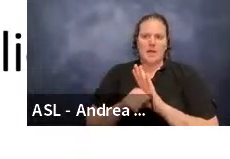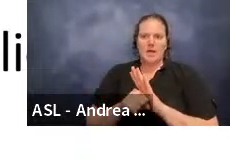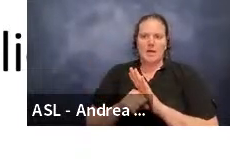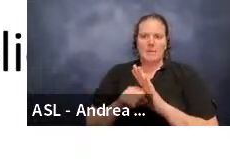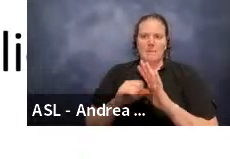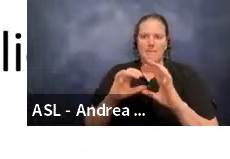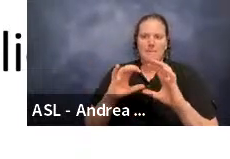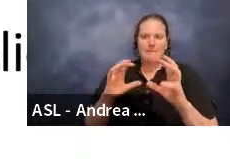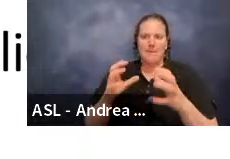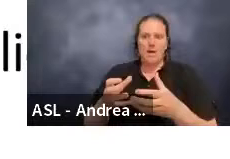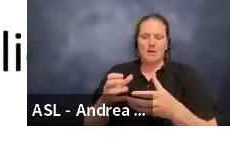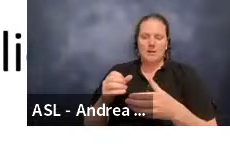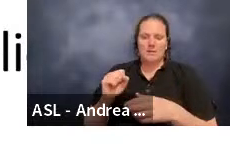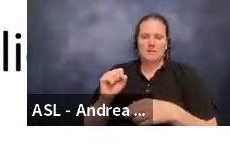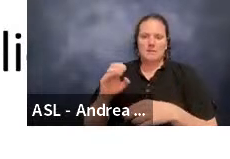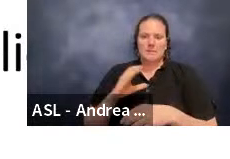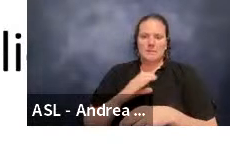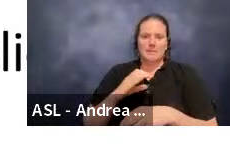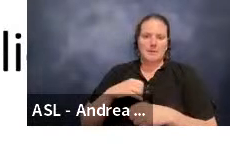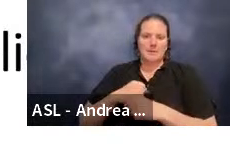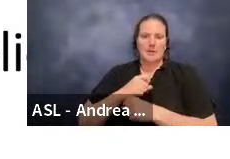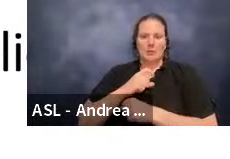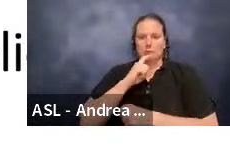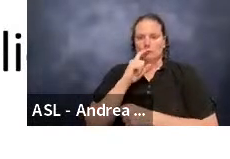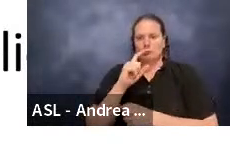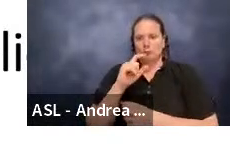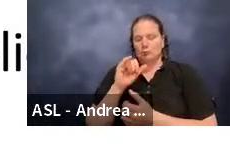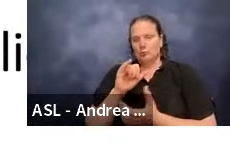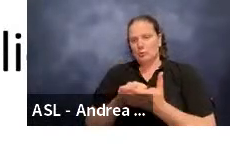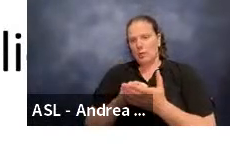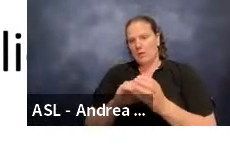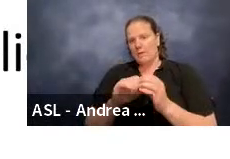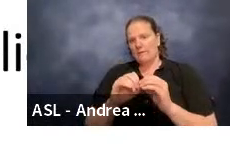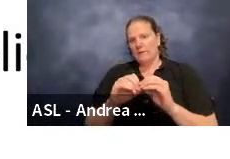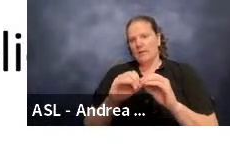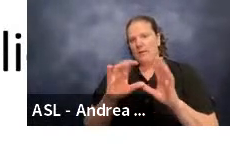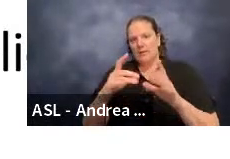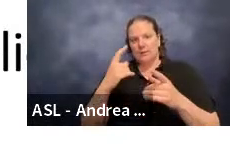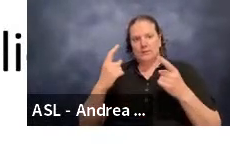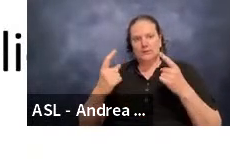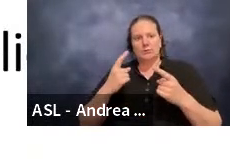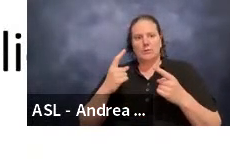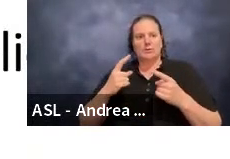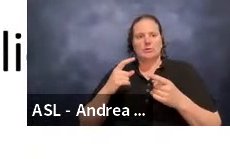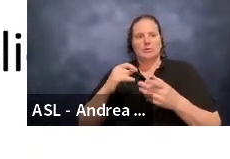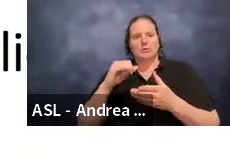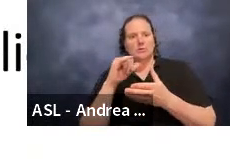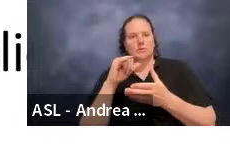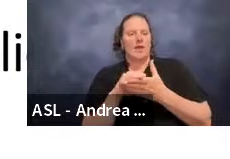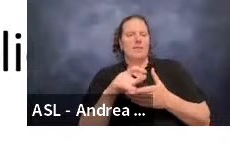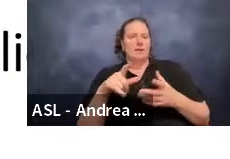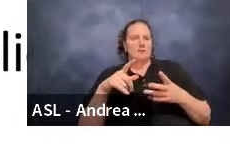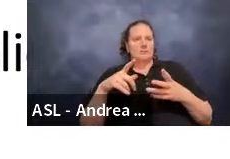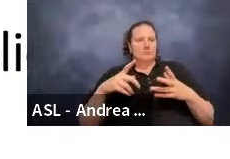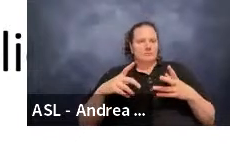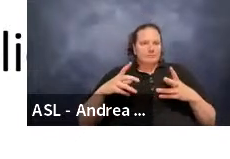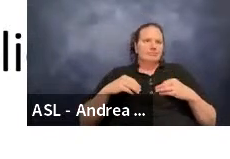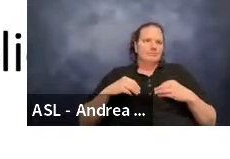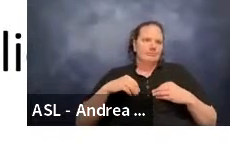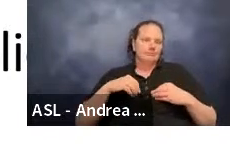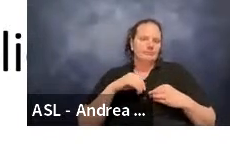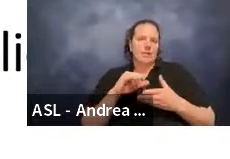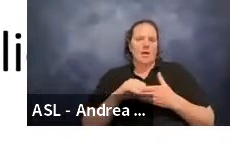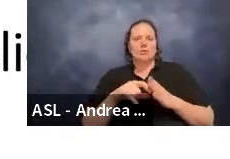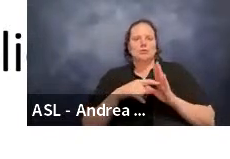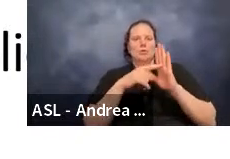body, the subcommittee wanted to ensure that there was some clear considerations that they're owning effectively that